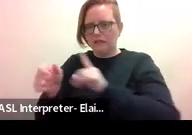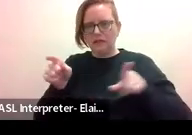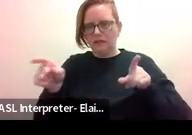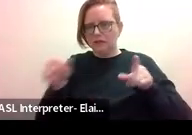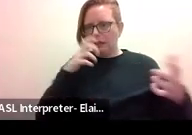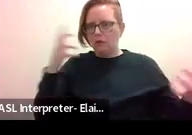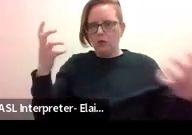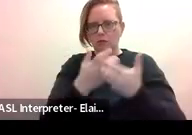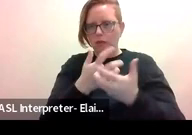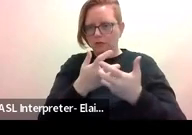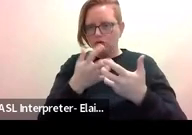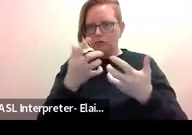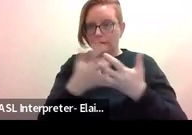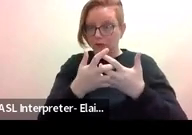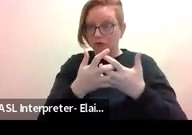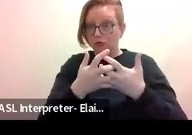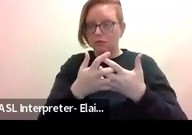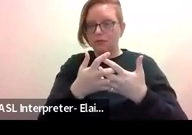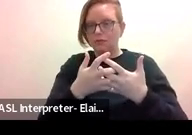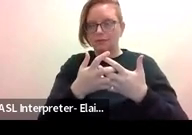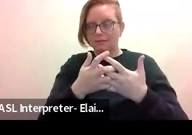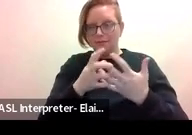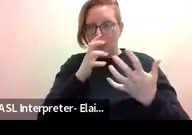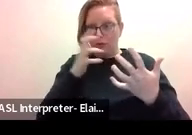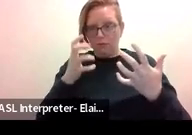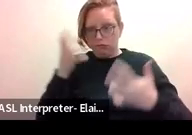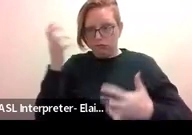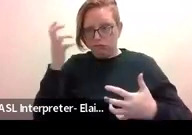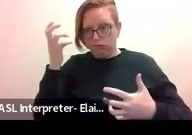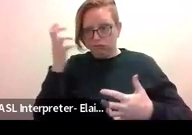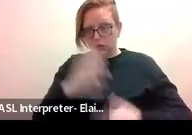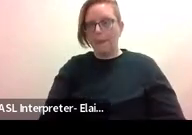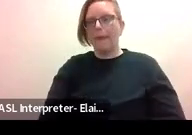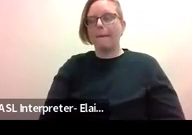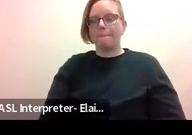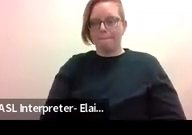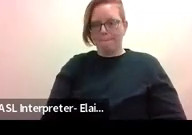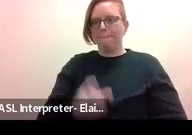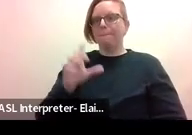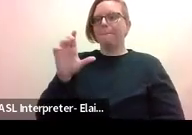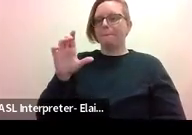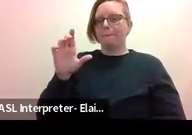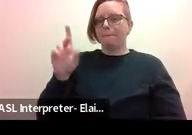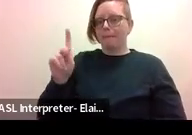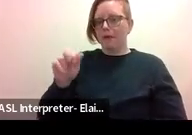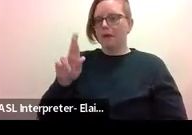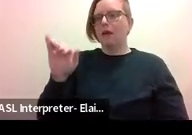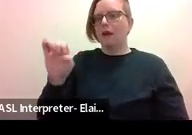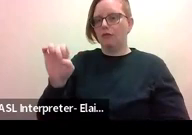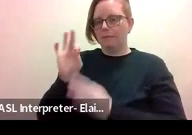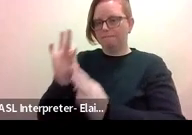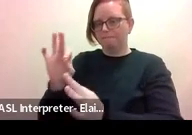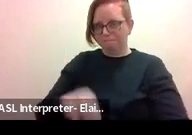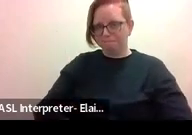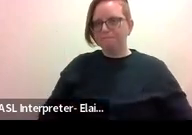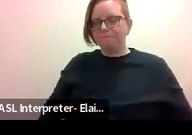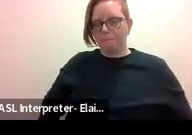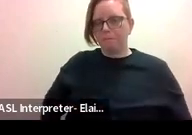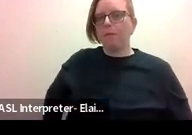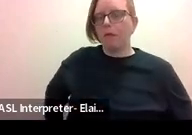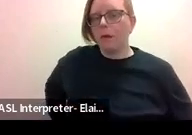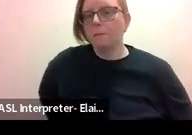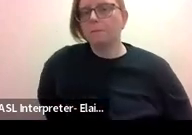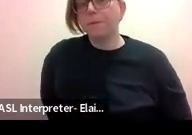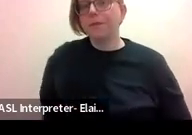They don't match in the least. So Carrie got it. So Mary can